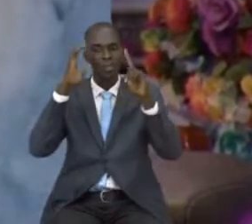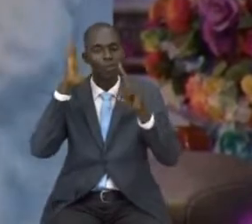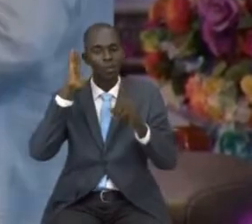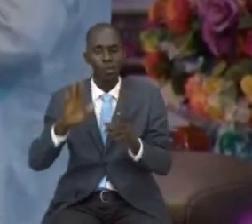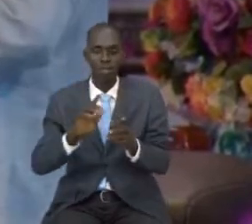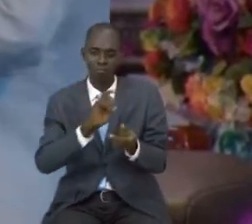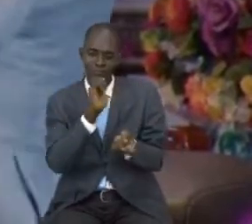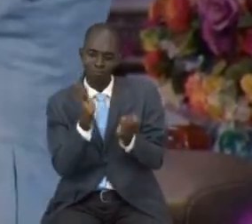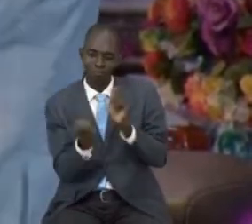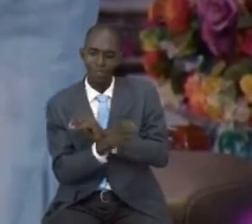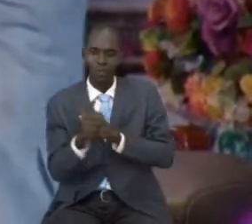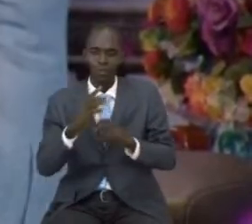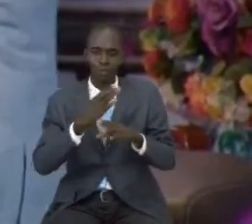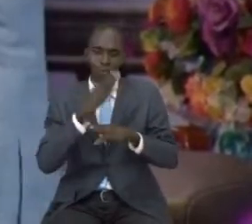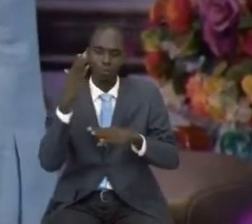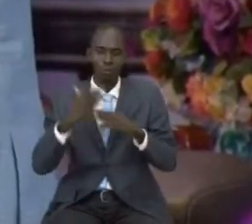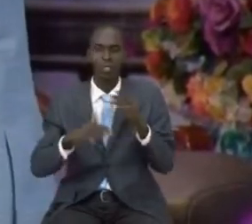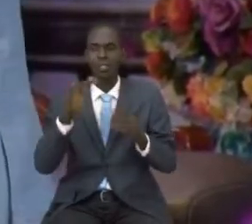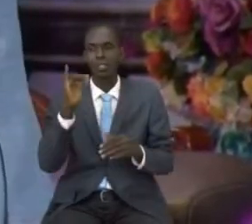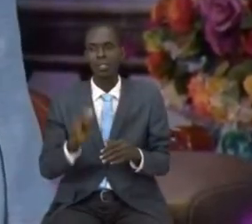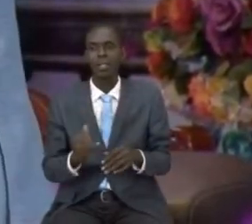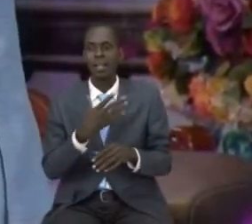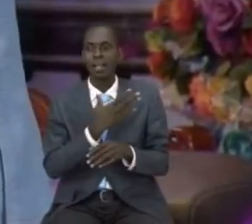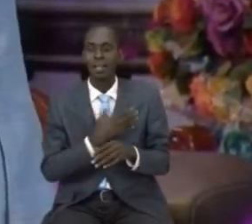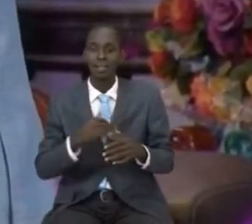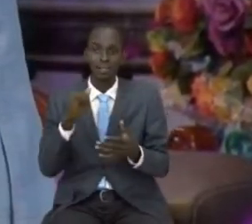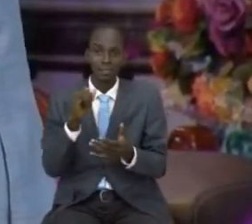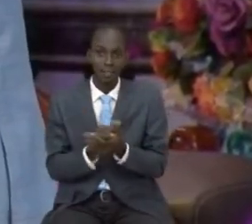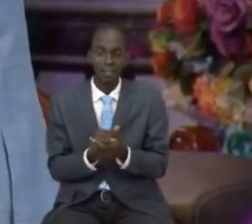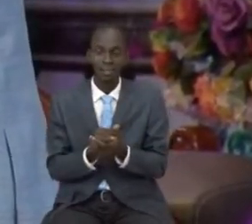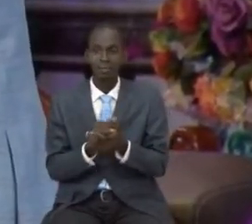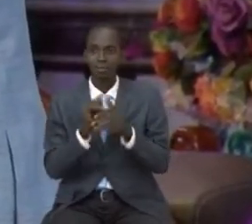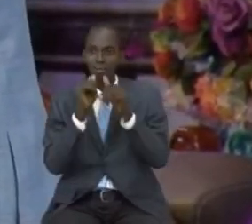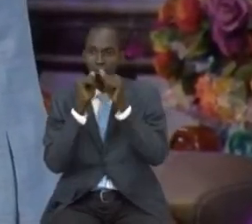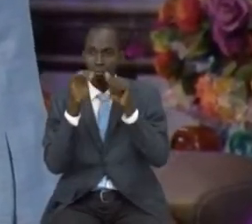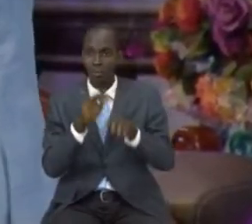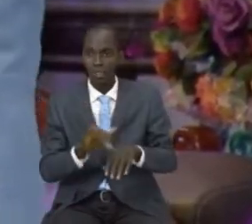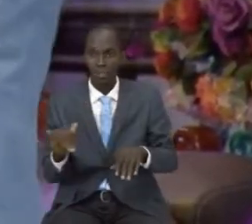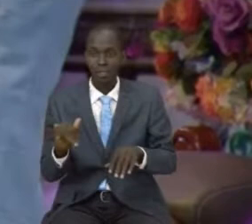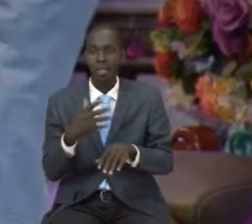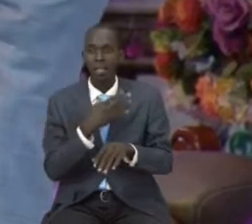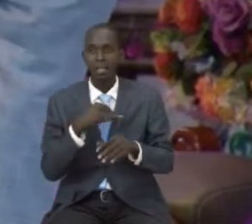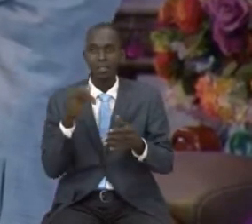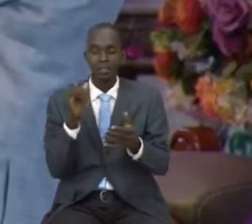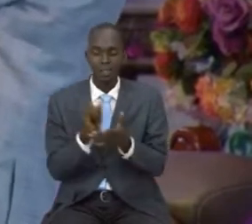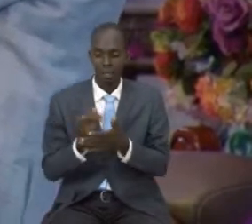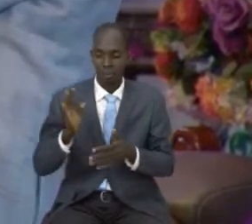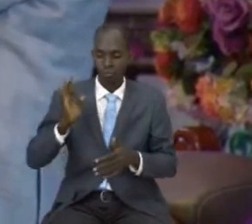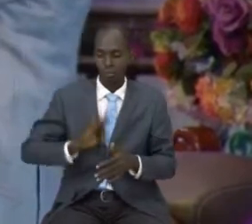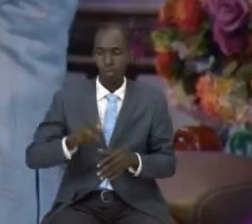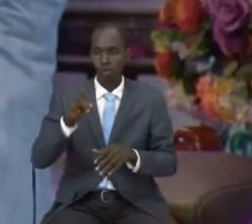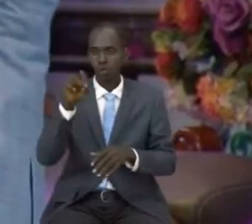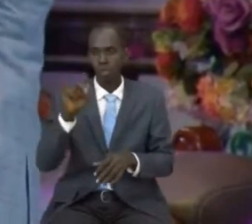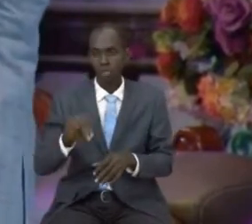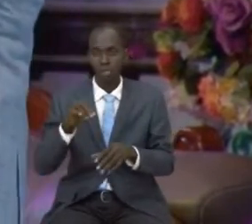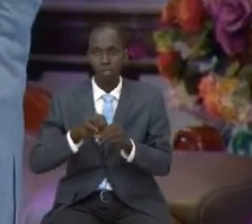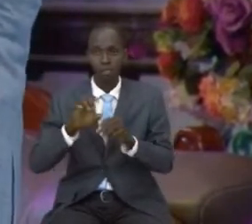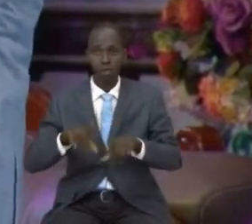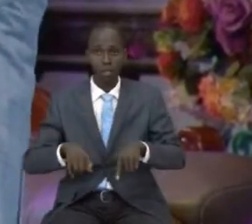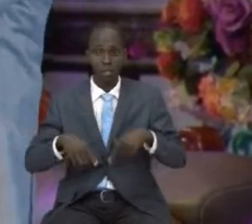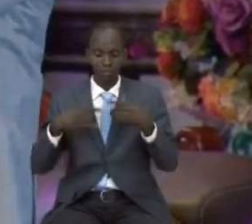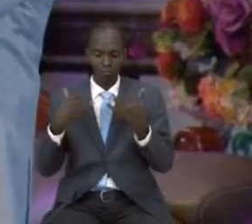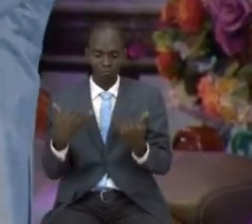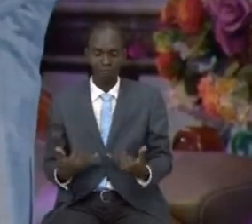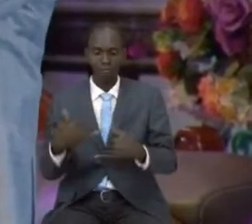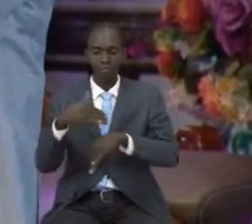you completely. And that blessing and that benefit you need in your life,